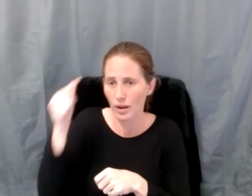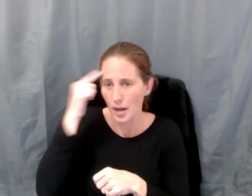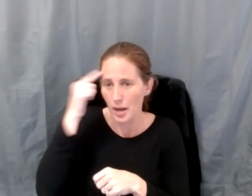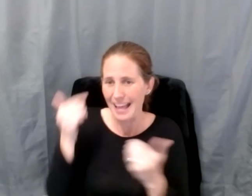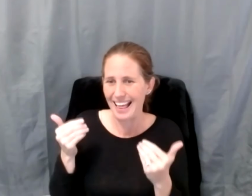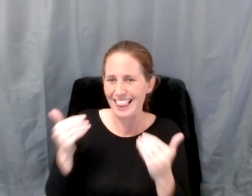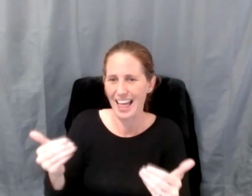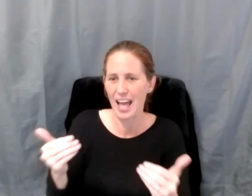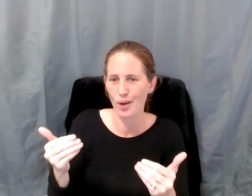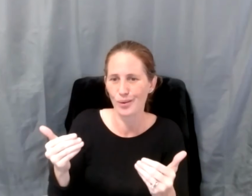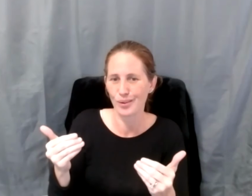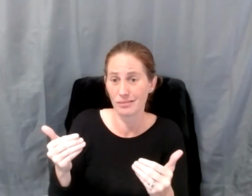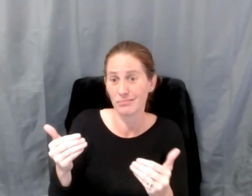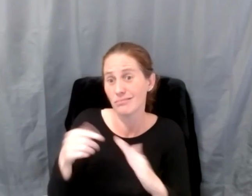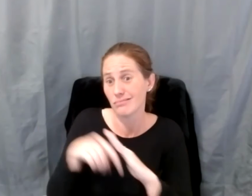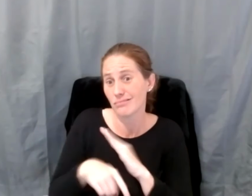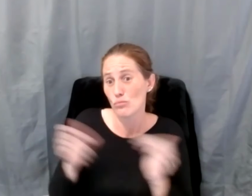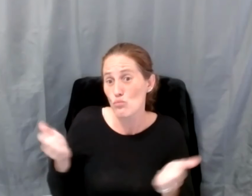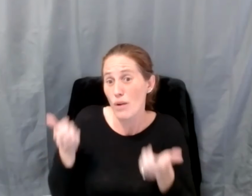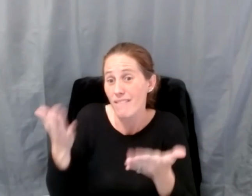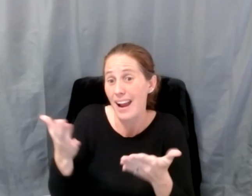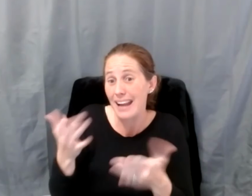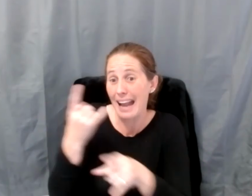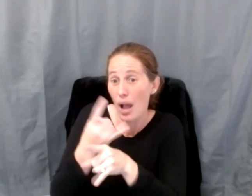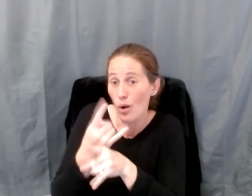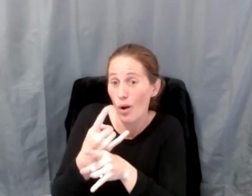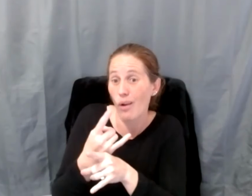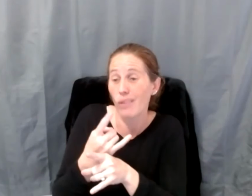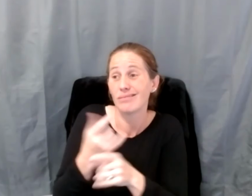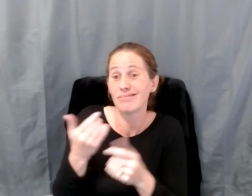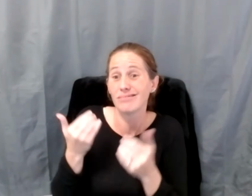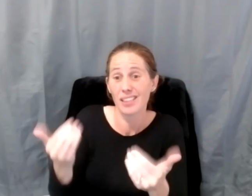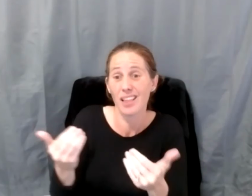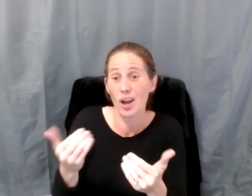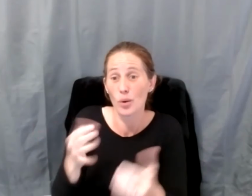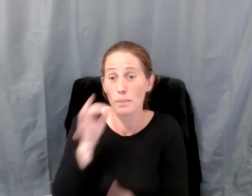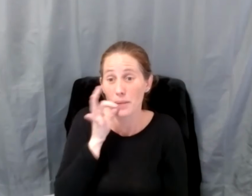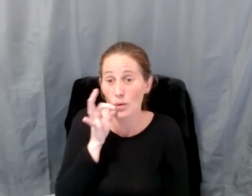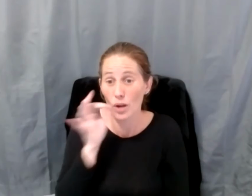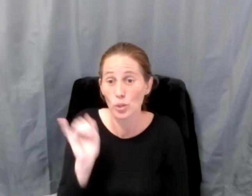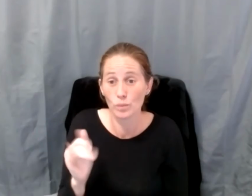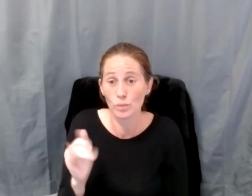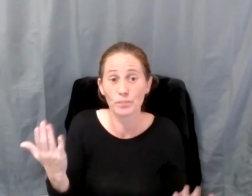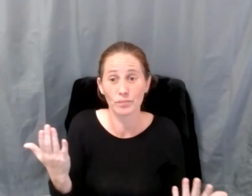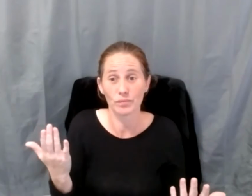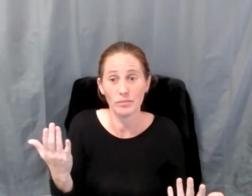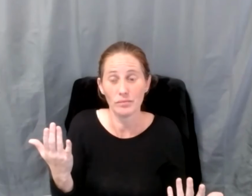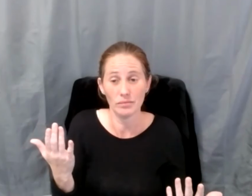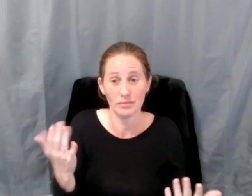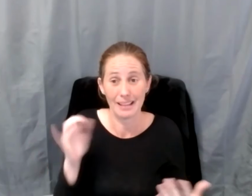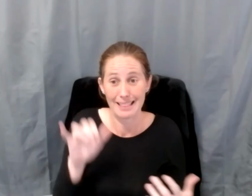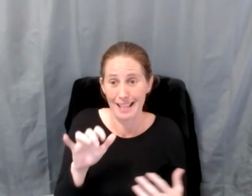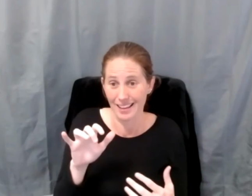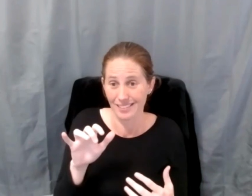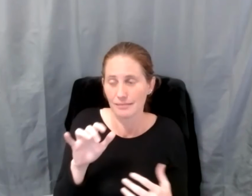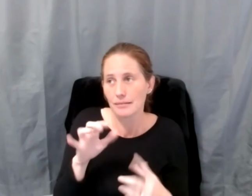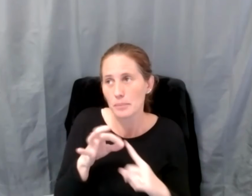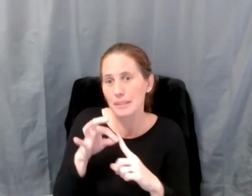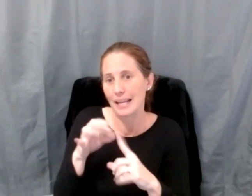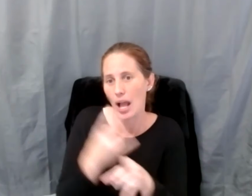extensively, in fact, provided alcohol, but also allowed the use of marijuana, which only, particularly alcohol,